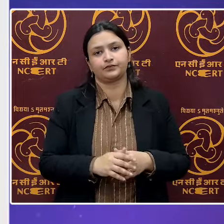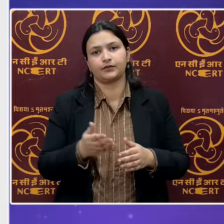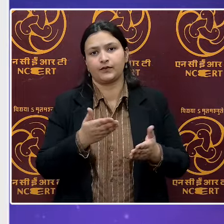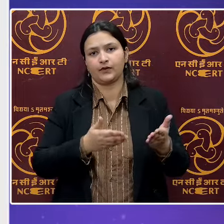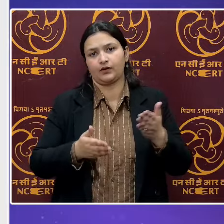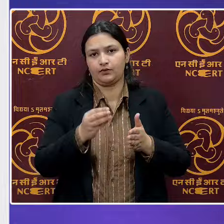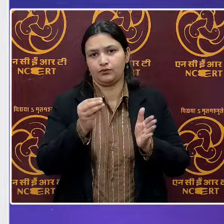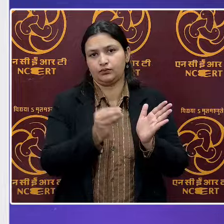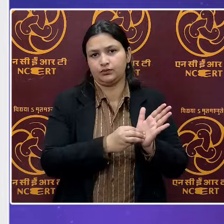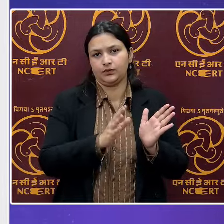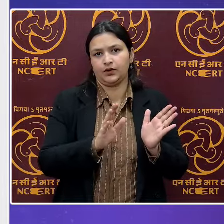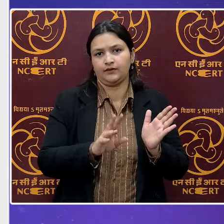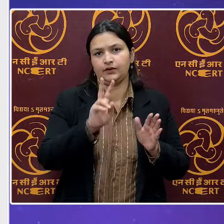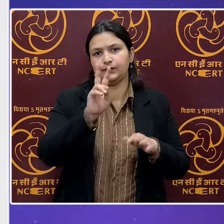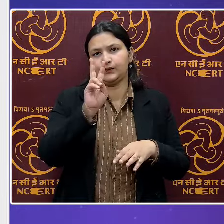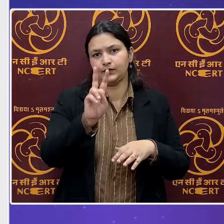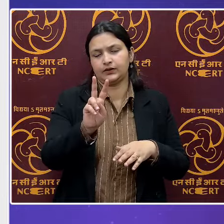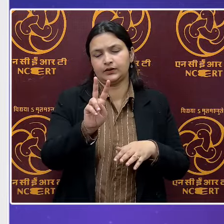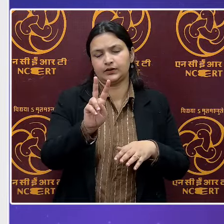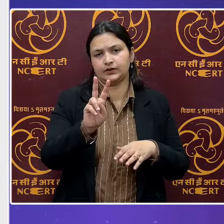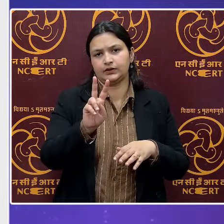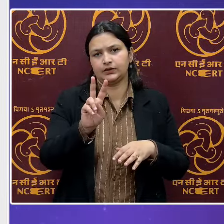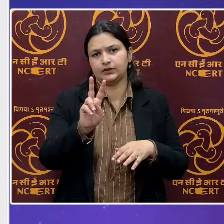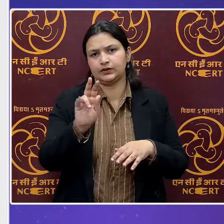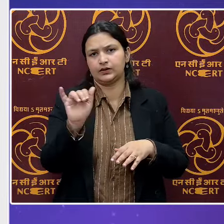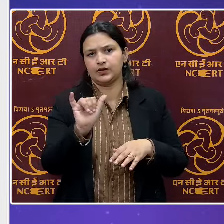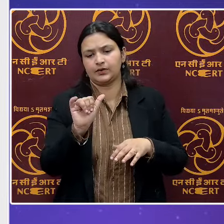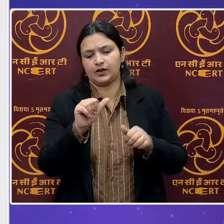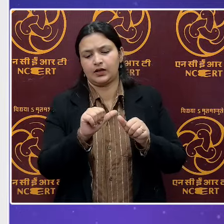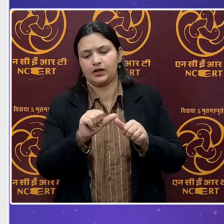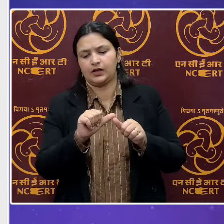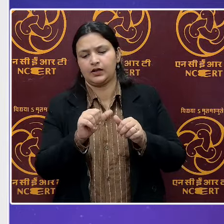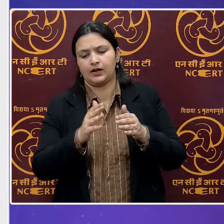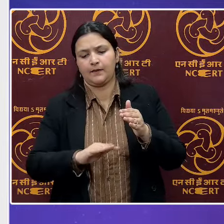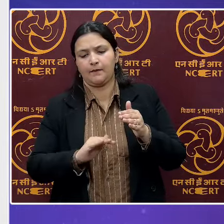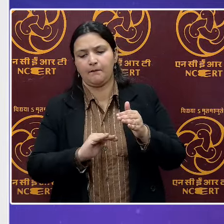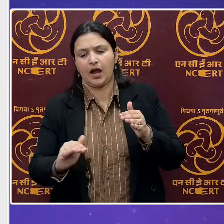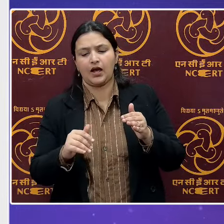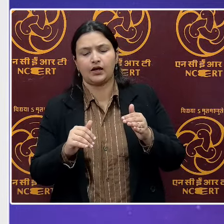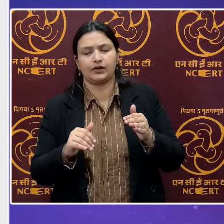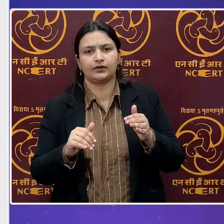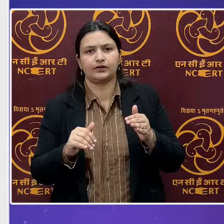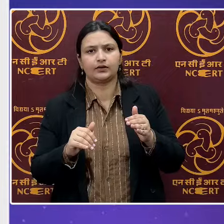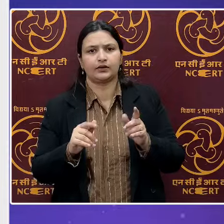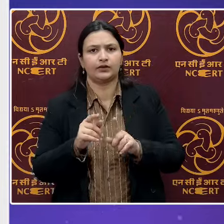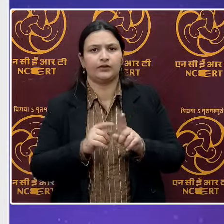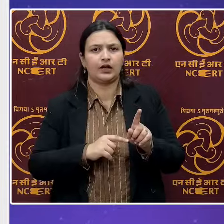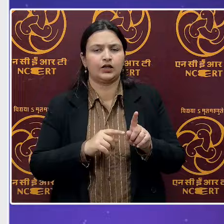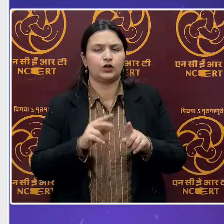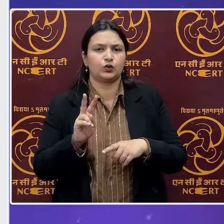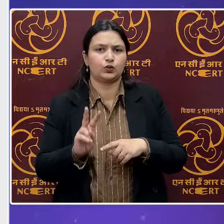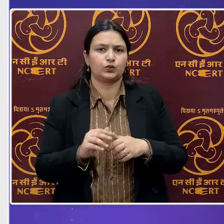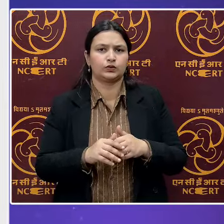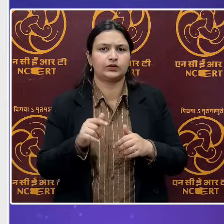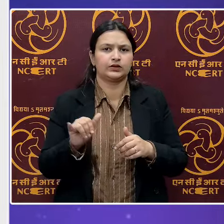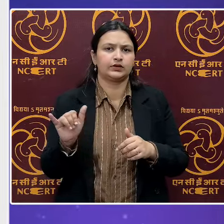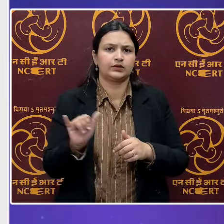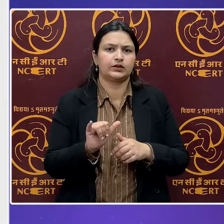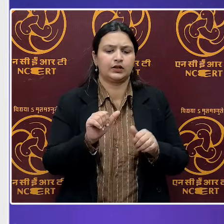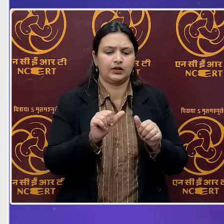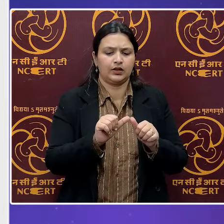substitute for v as a omega by 2, half of maximum velocity. This is equal to a omega cos